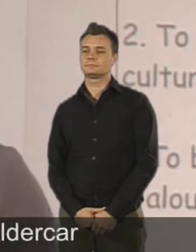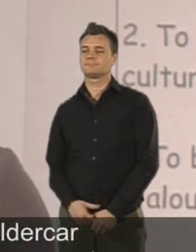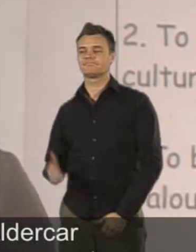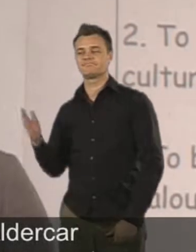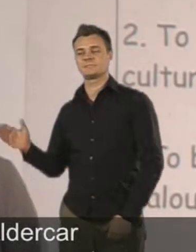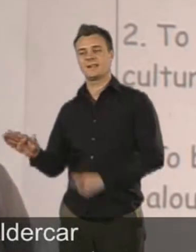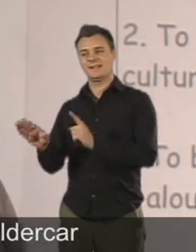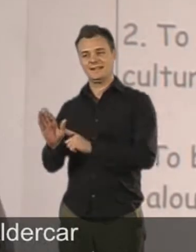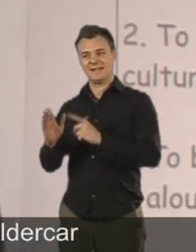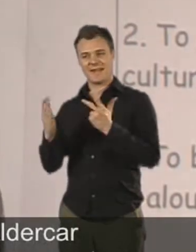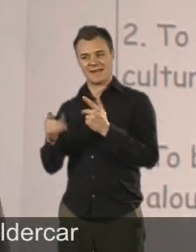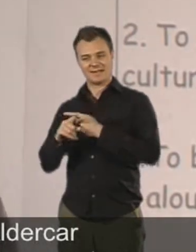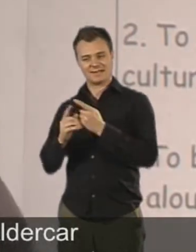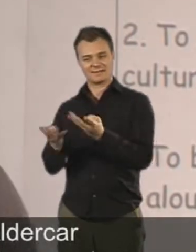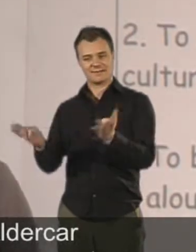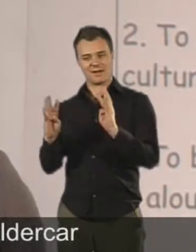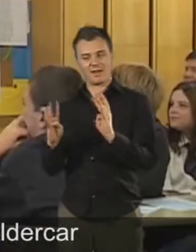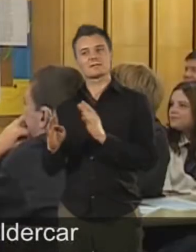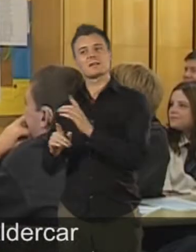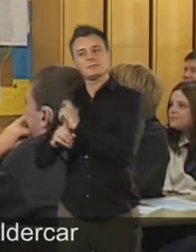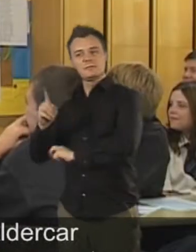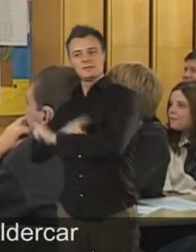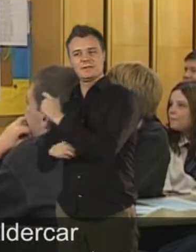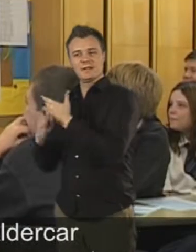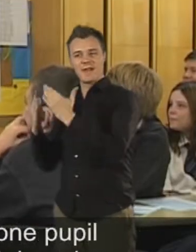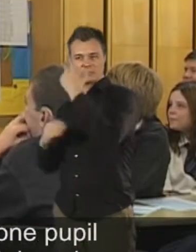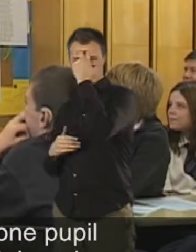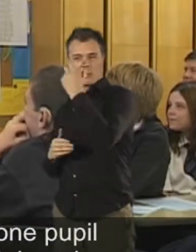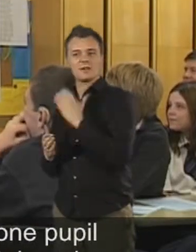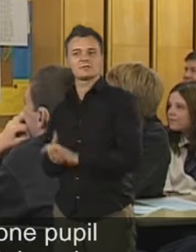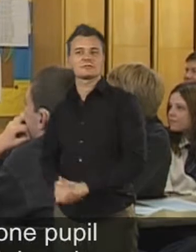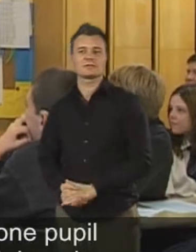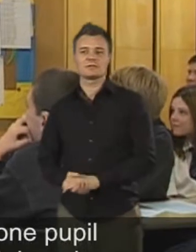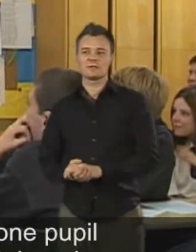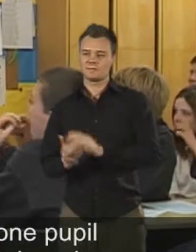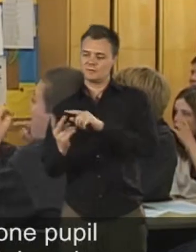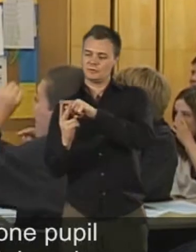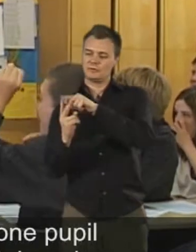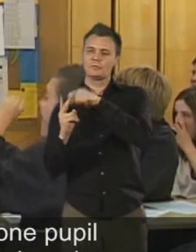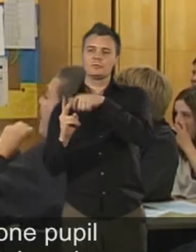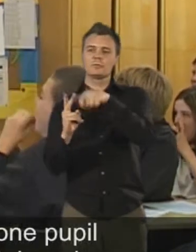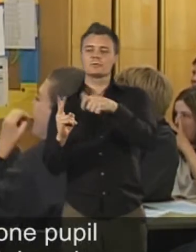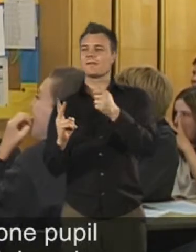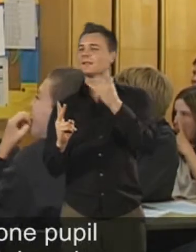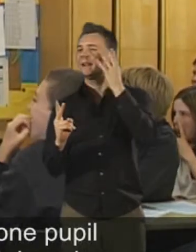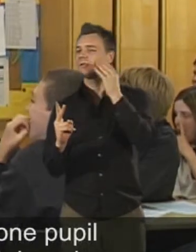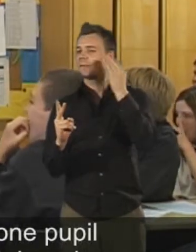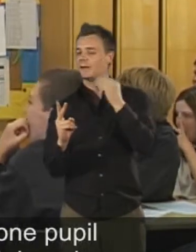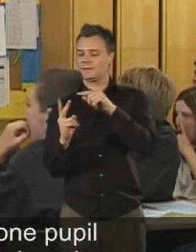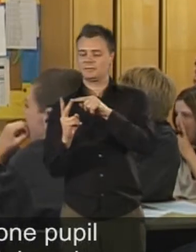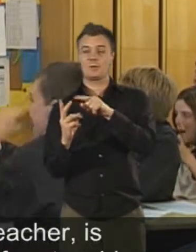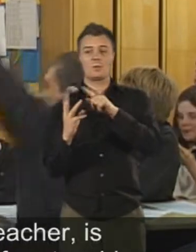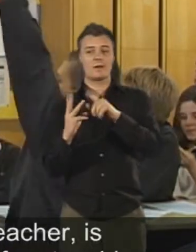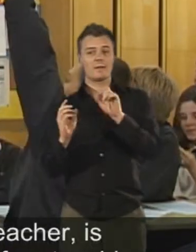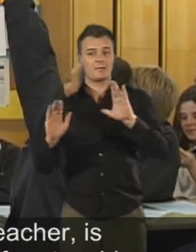This is a Year 8 English class at Aldercar Community Language College. There are 2 pupils with a hearing impairment, 1 pupil with autism and several